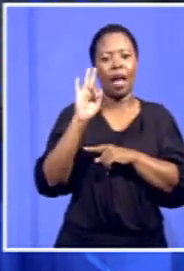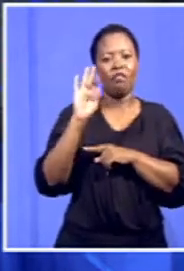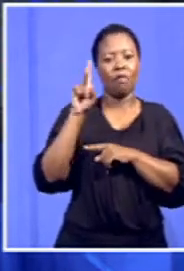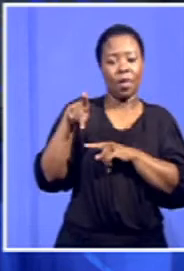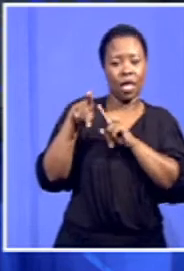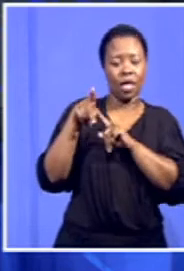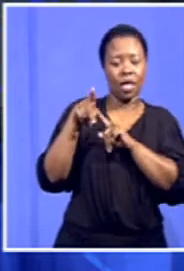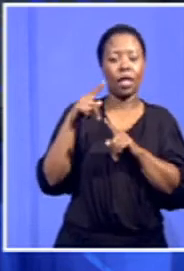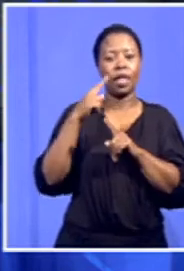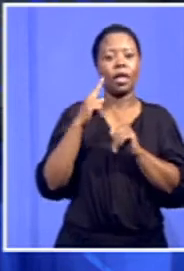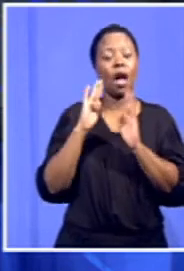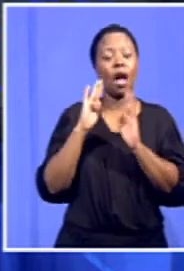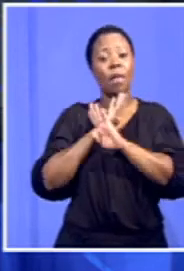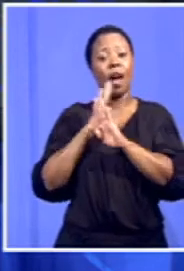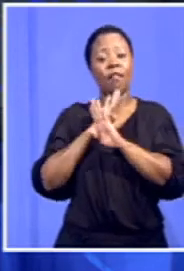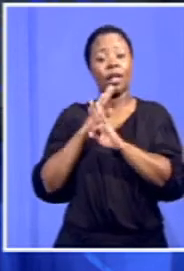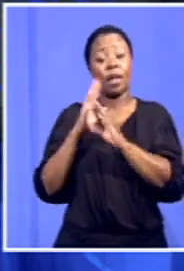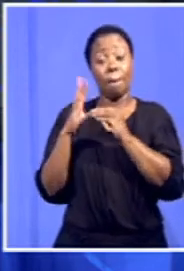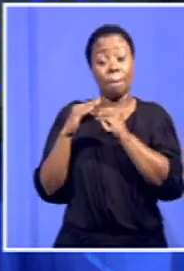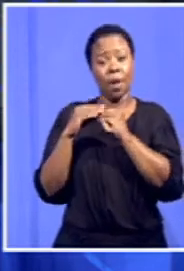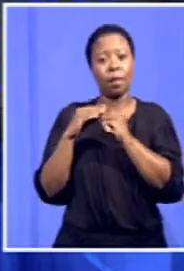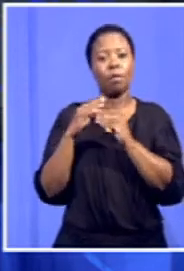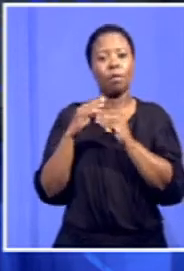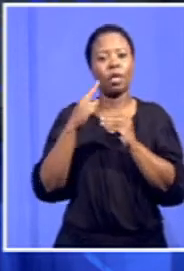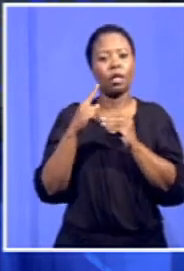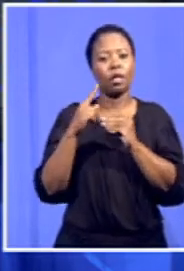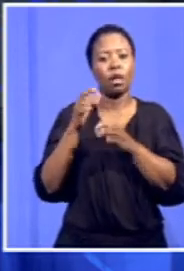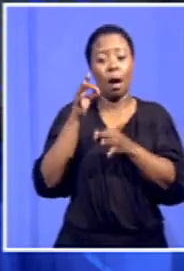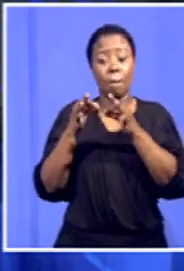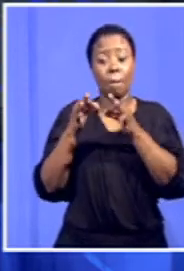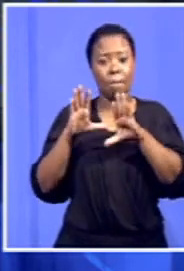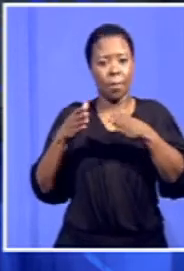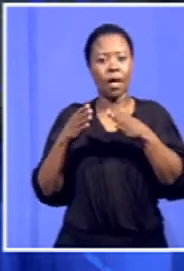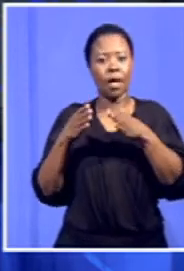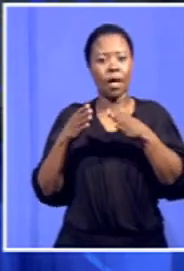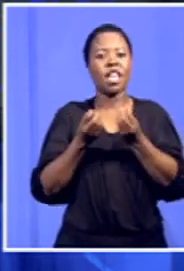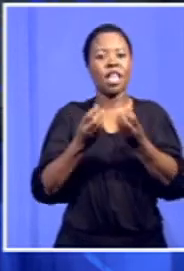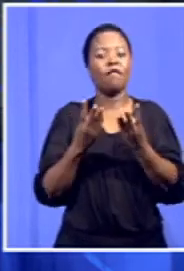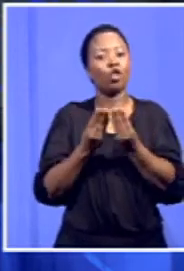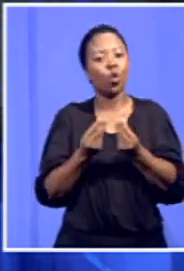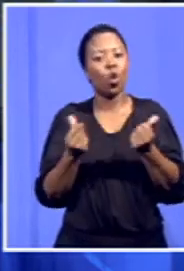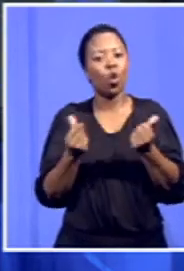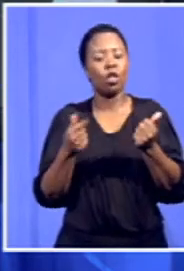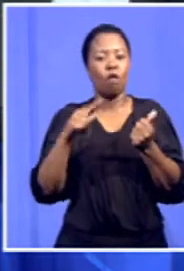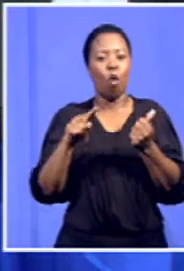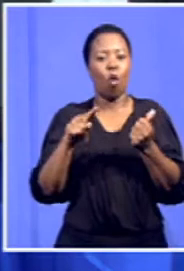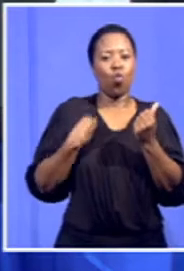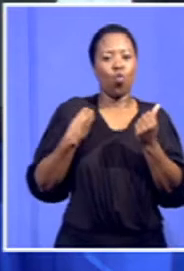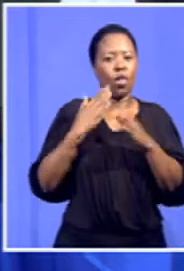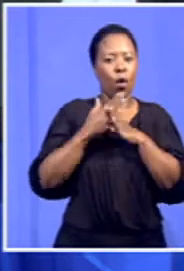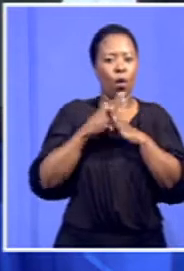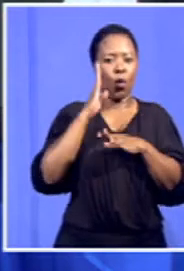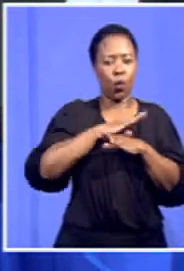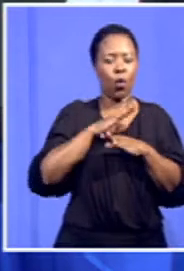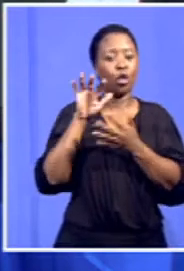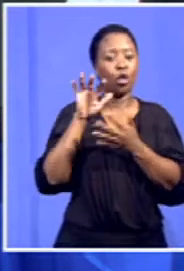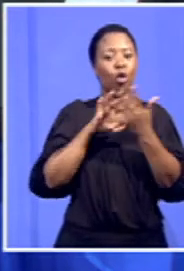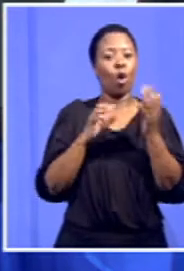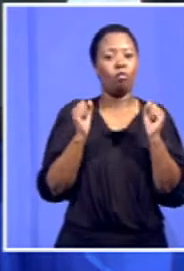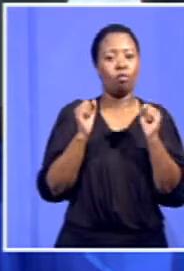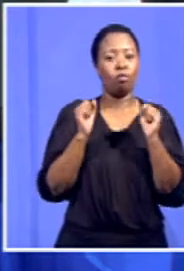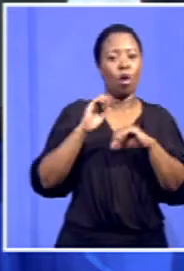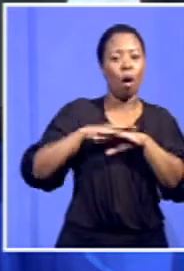of the private members bill is to provide what the party calls a real solution to youth unemployment. For more on this story, we take you now